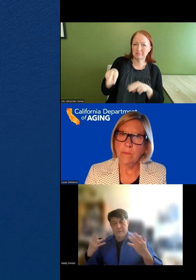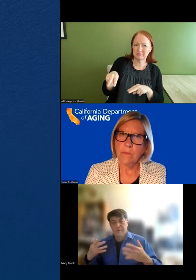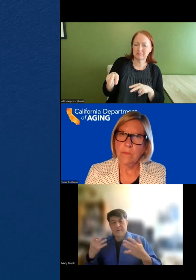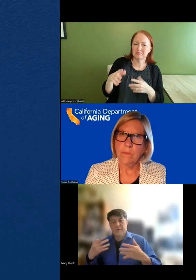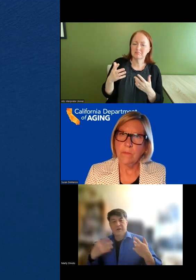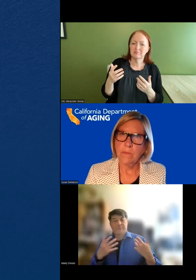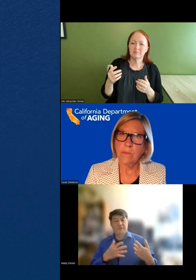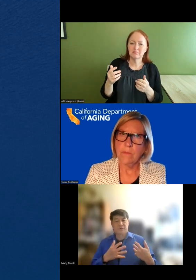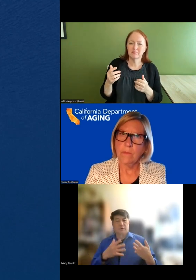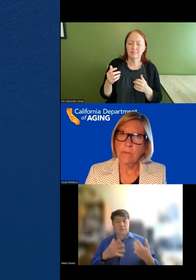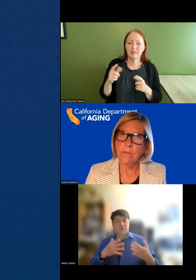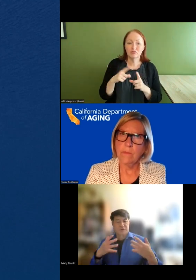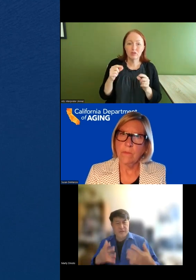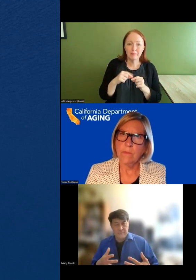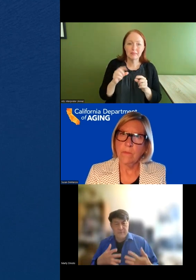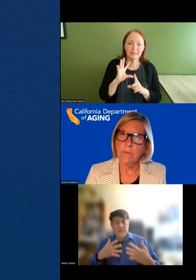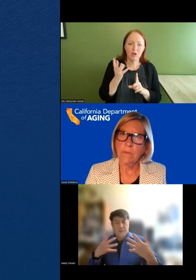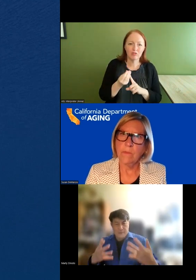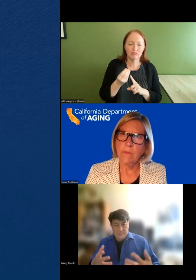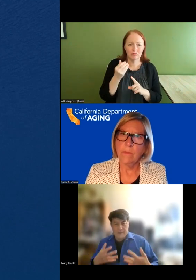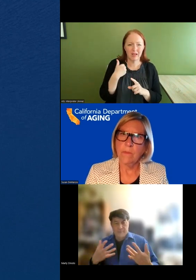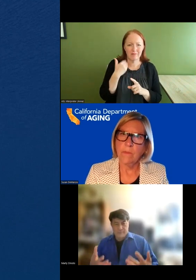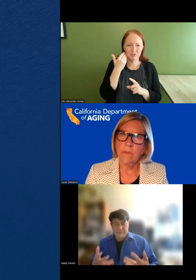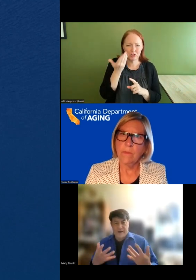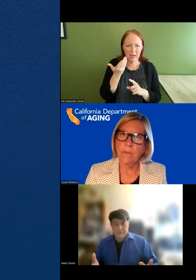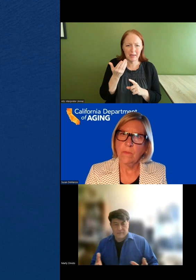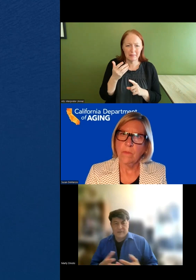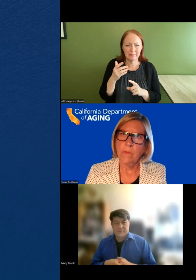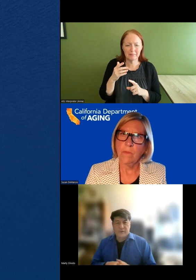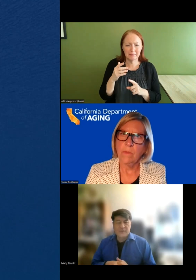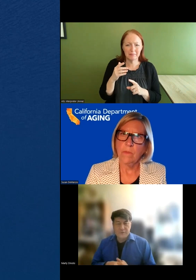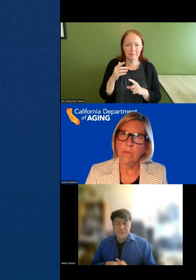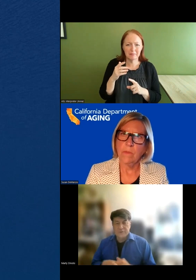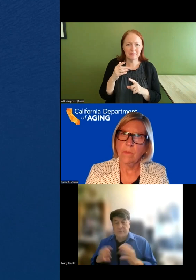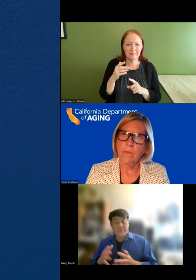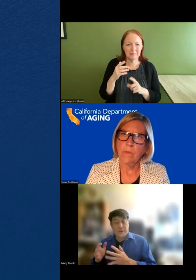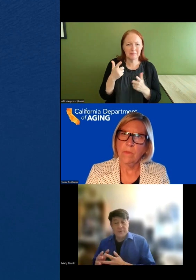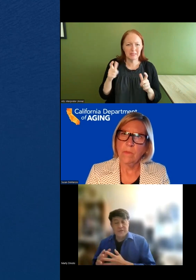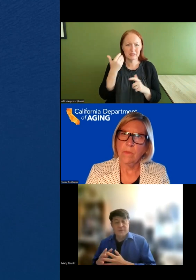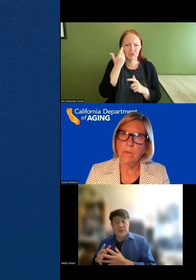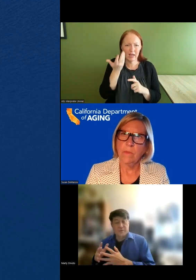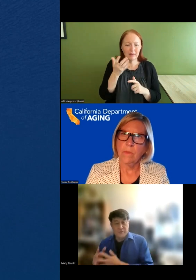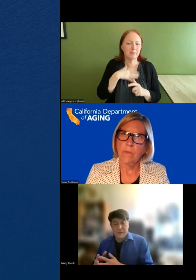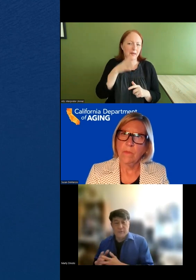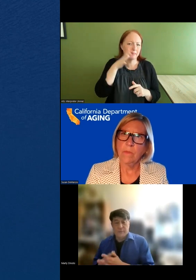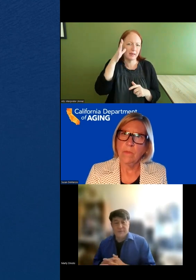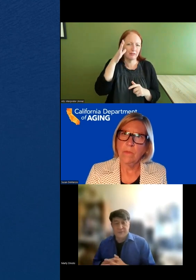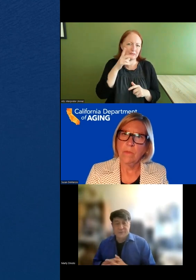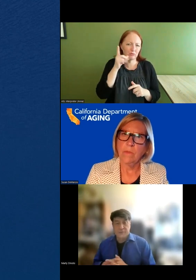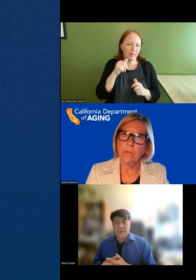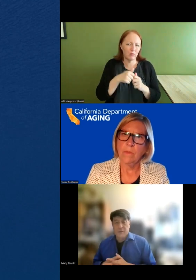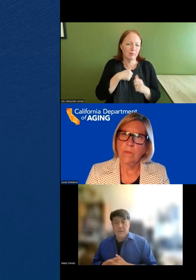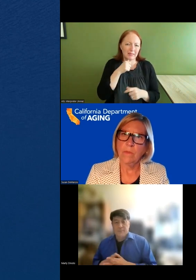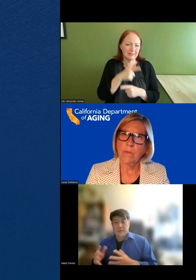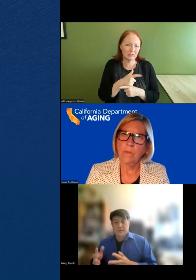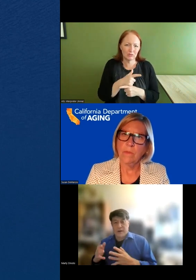In the Japanese culture, there's a shame factor that is very huge. Now, my parents did not do that with my